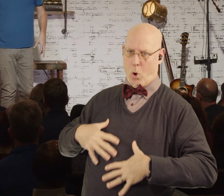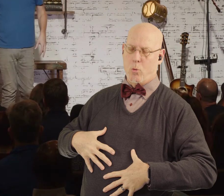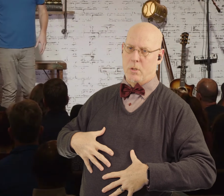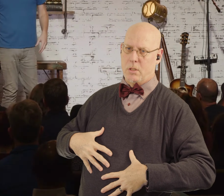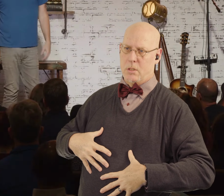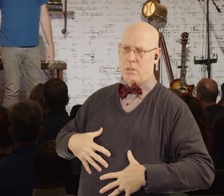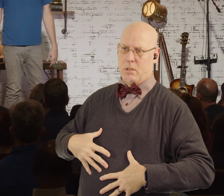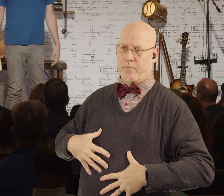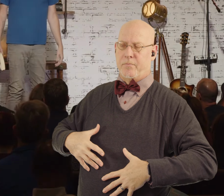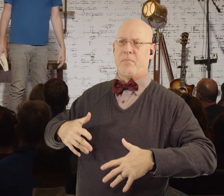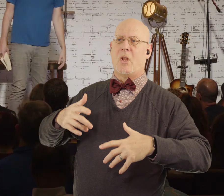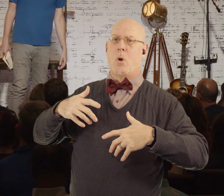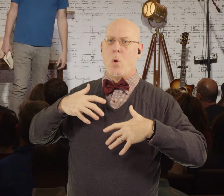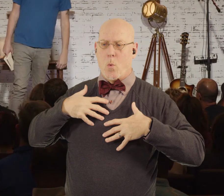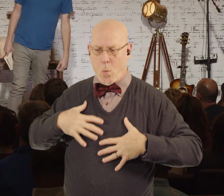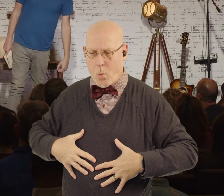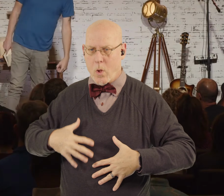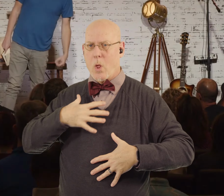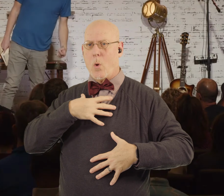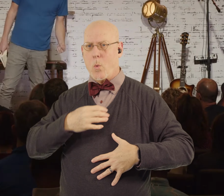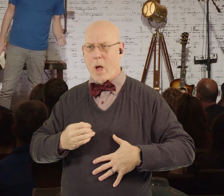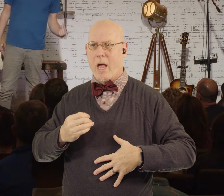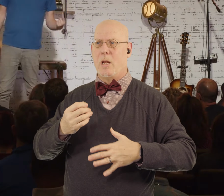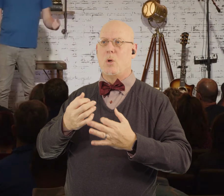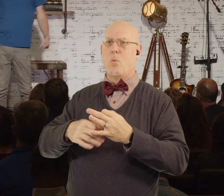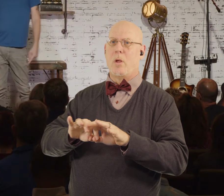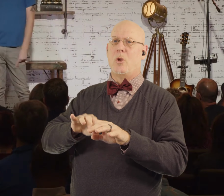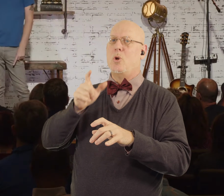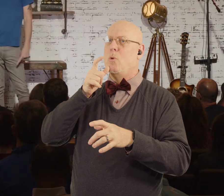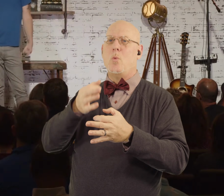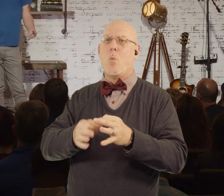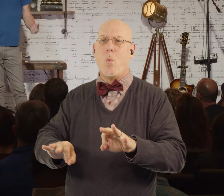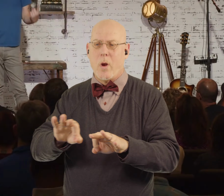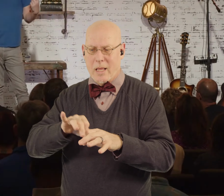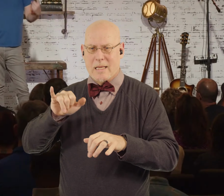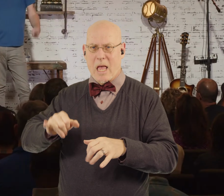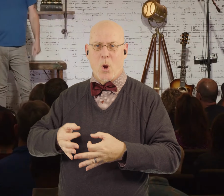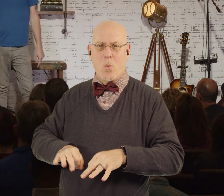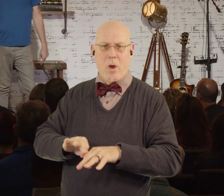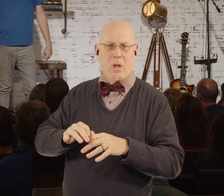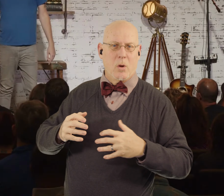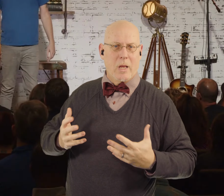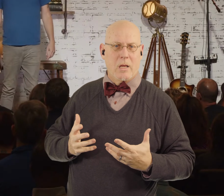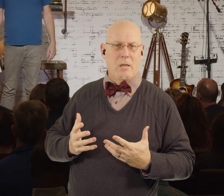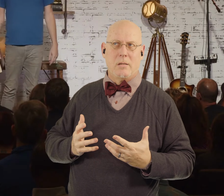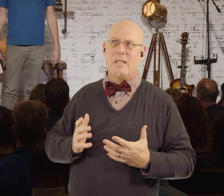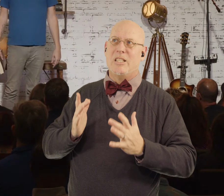us in them. And he says, they will walk with me in white because they're worthy. And we're like, whose worthiness is that?